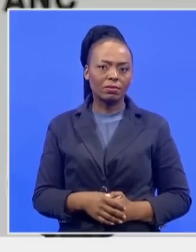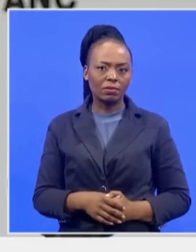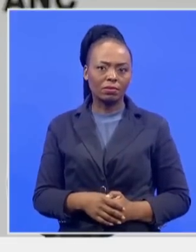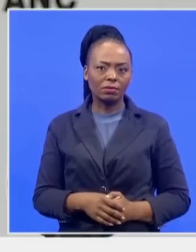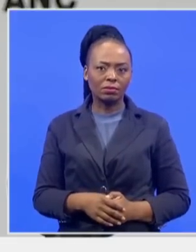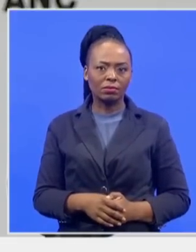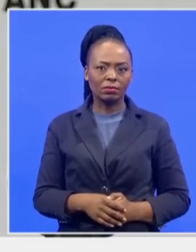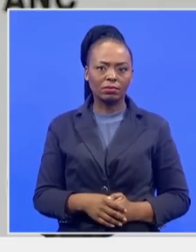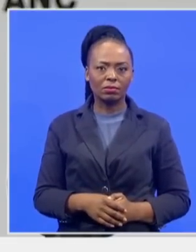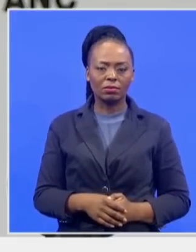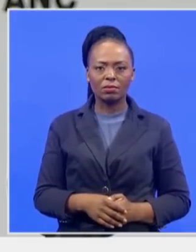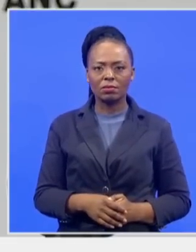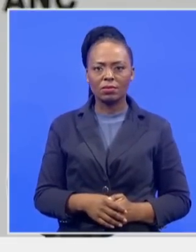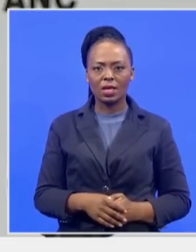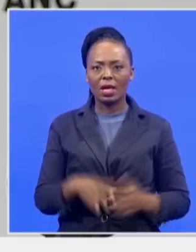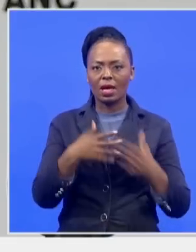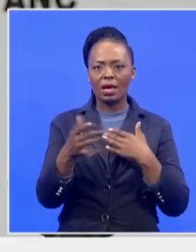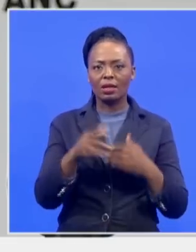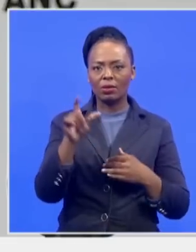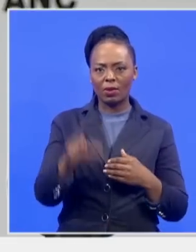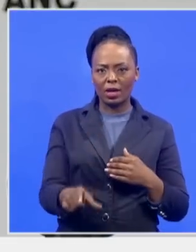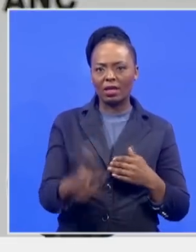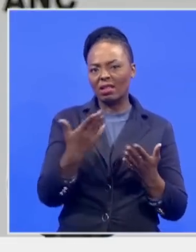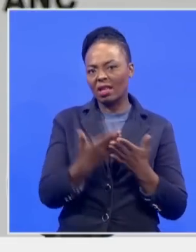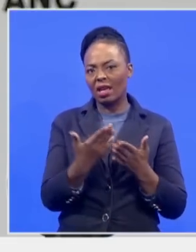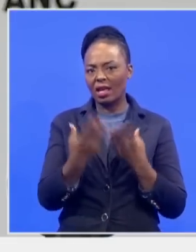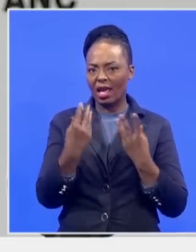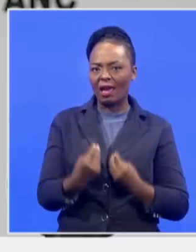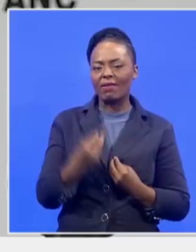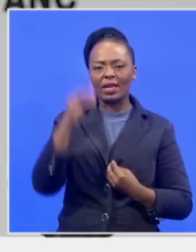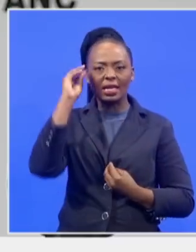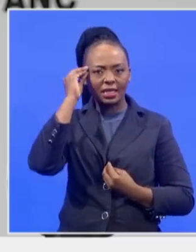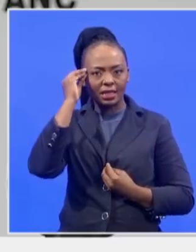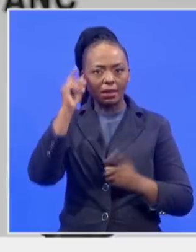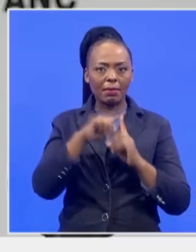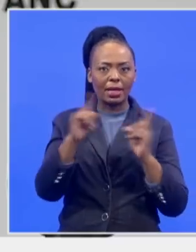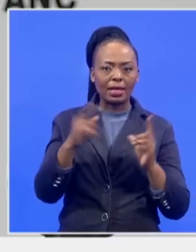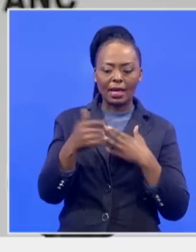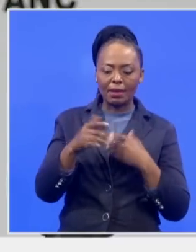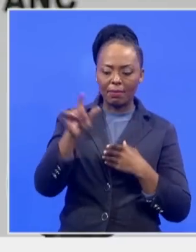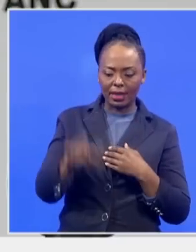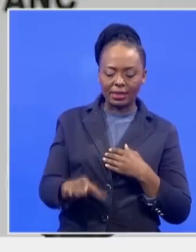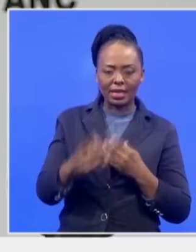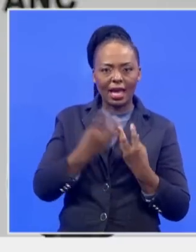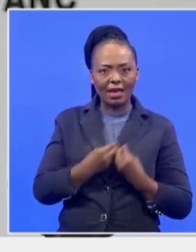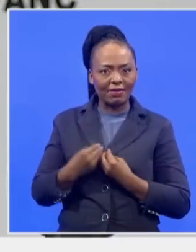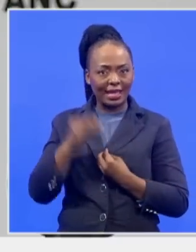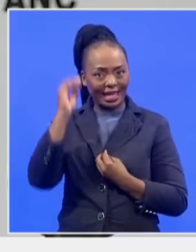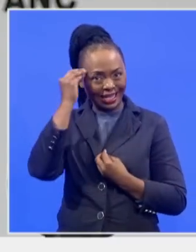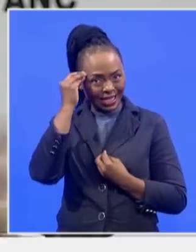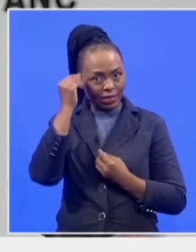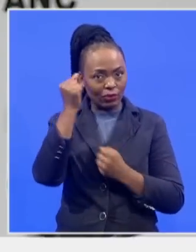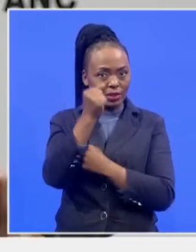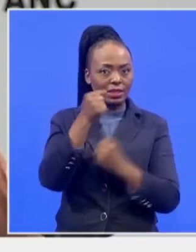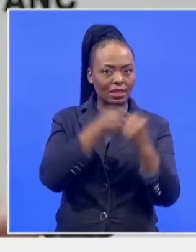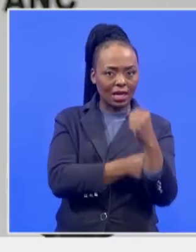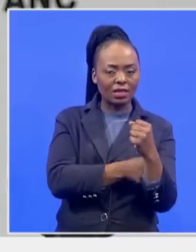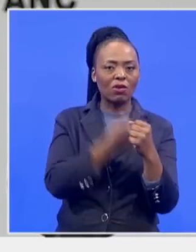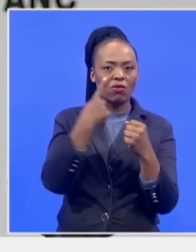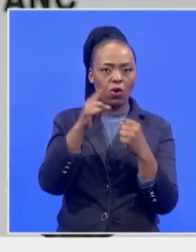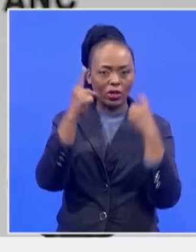because anyone can develop interest, but anyone who got interest that bogged down a structure from